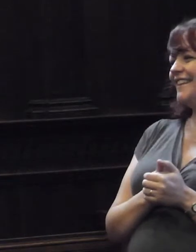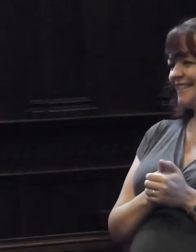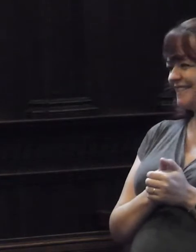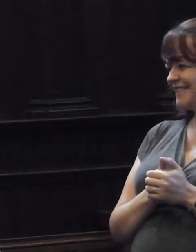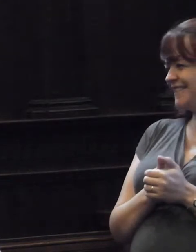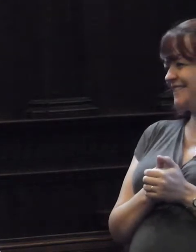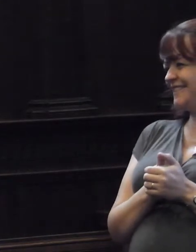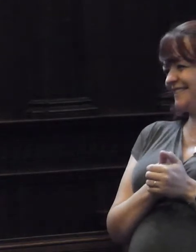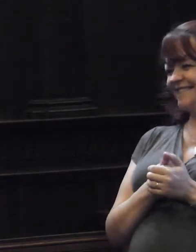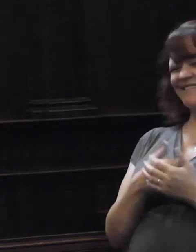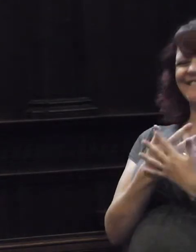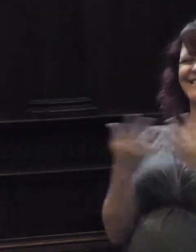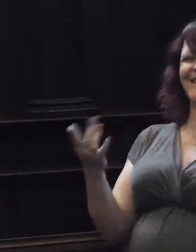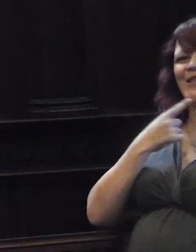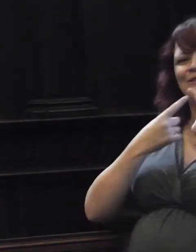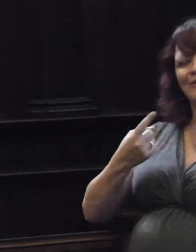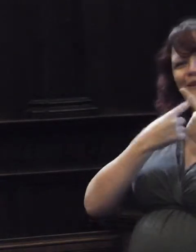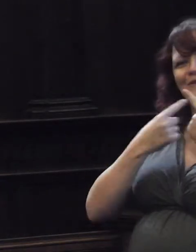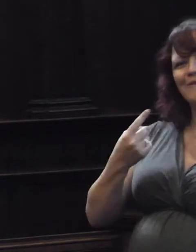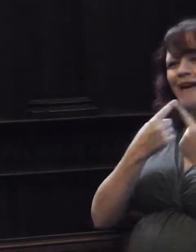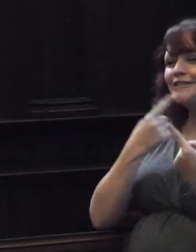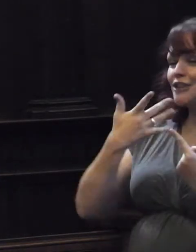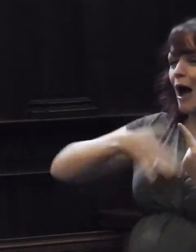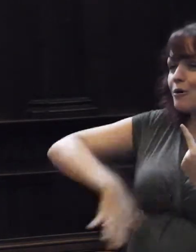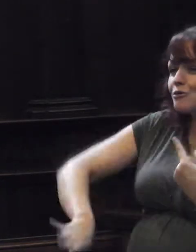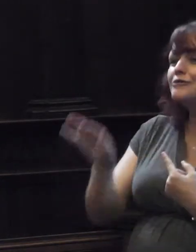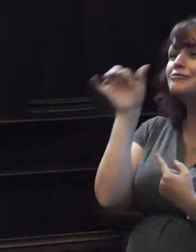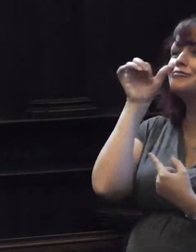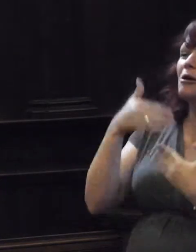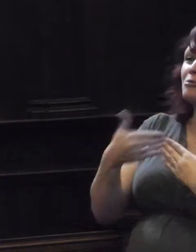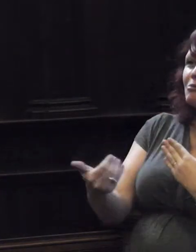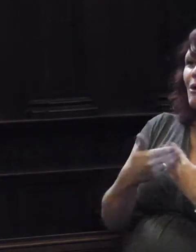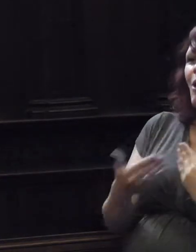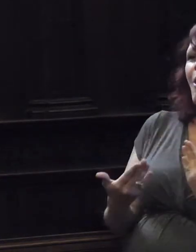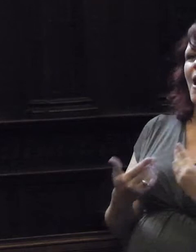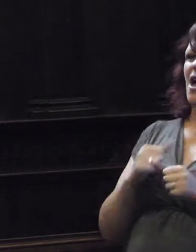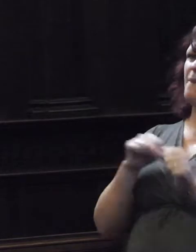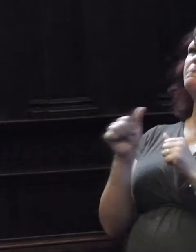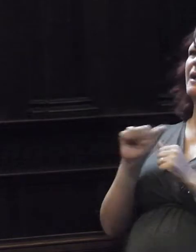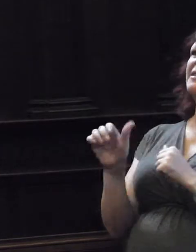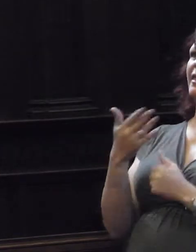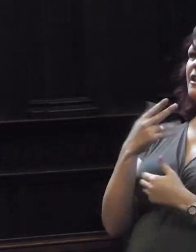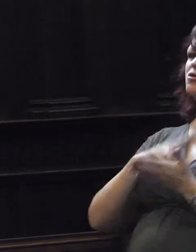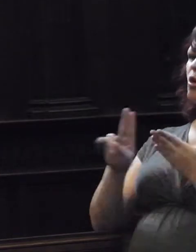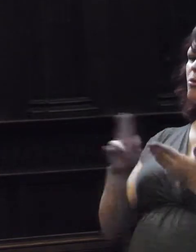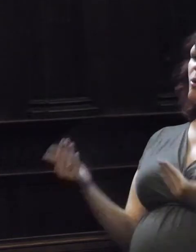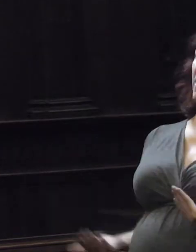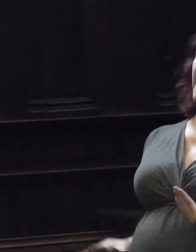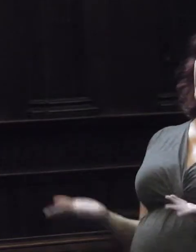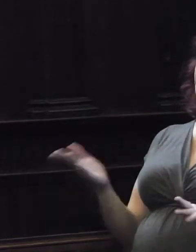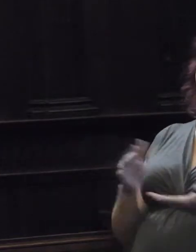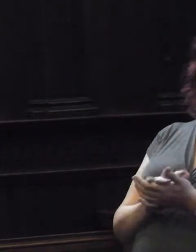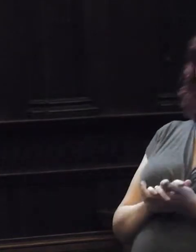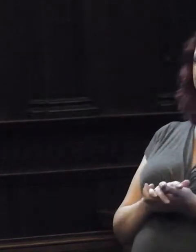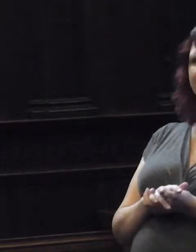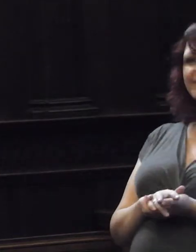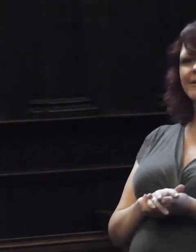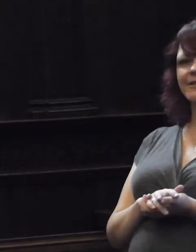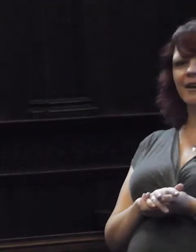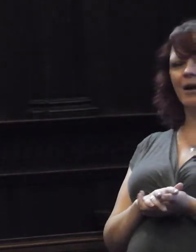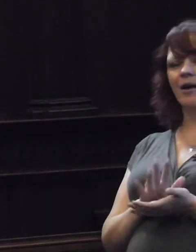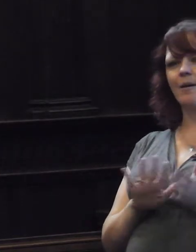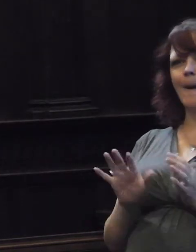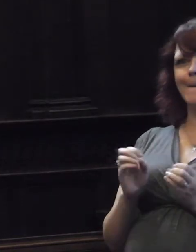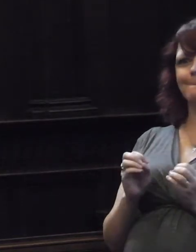So much information, I want to know more. Better than lessons. Got a great